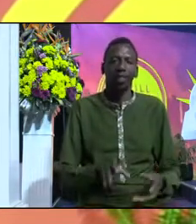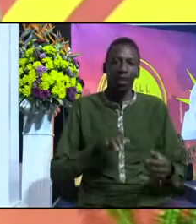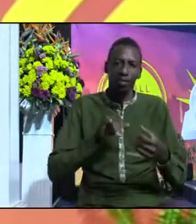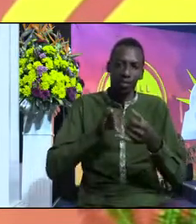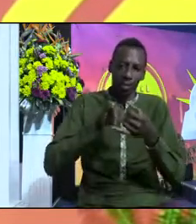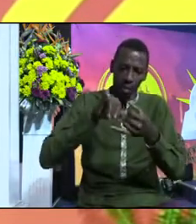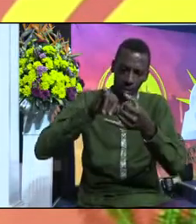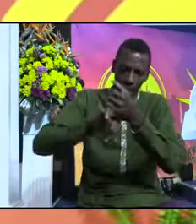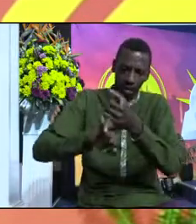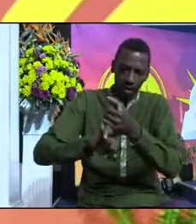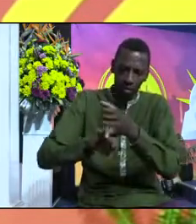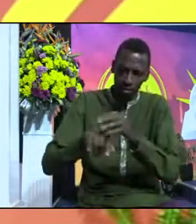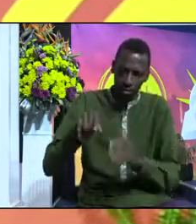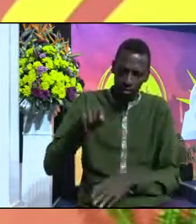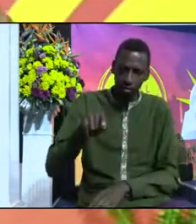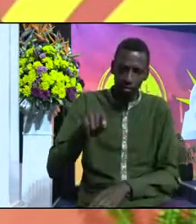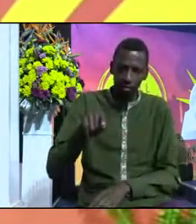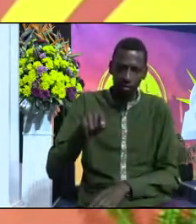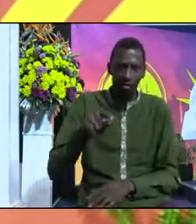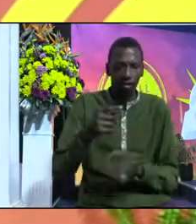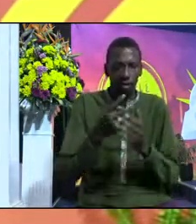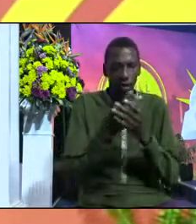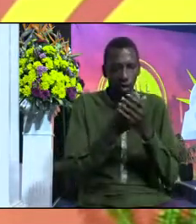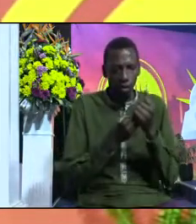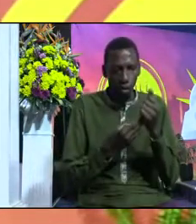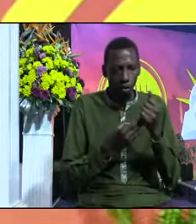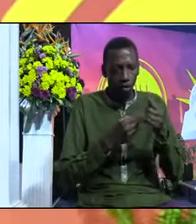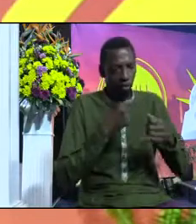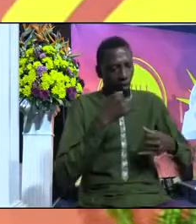Marriage is both pleasure